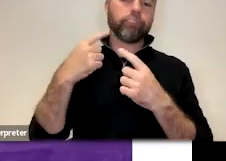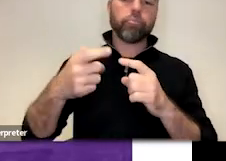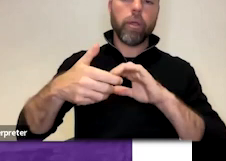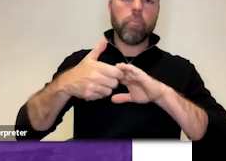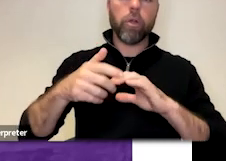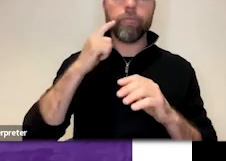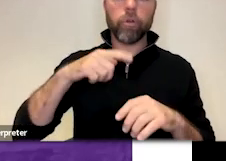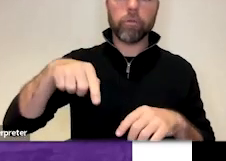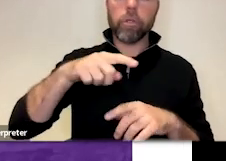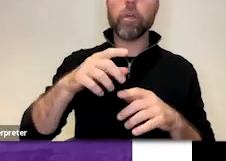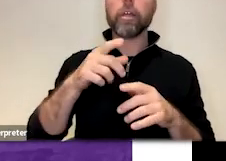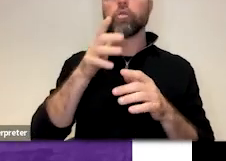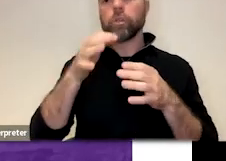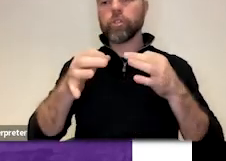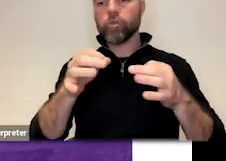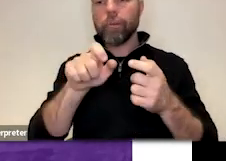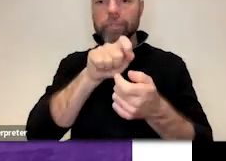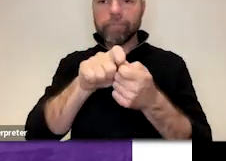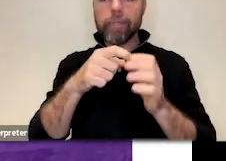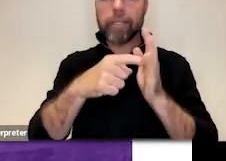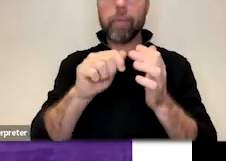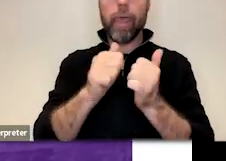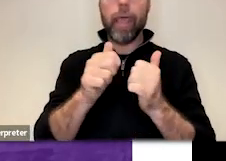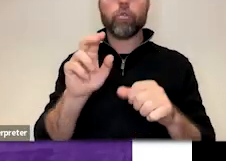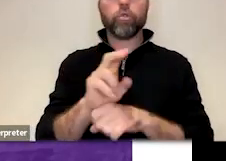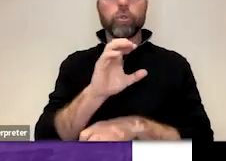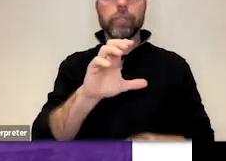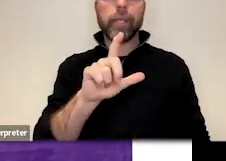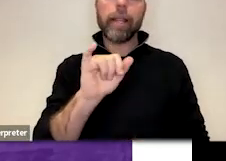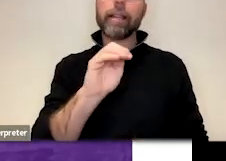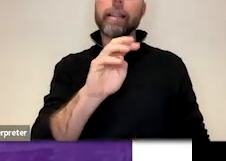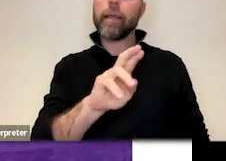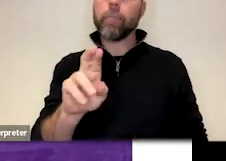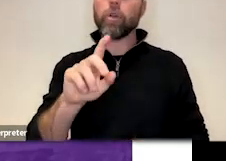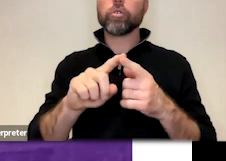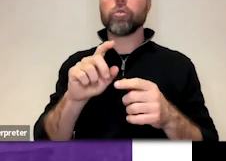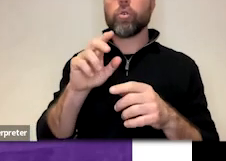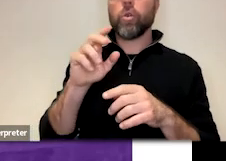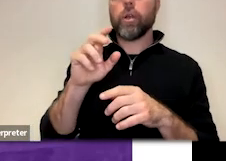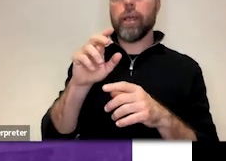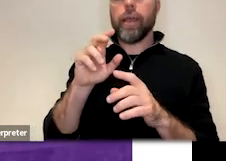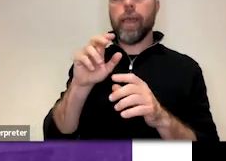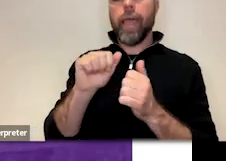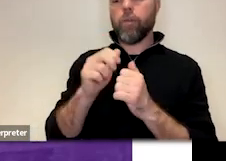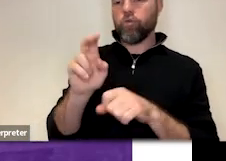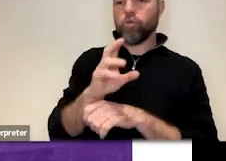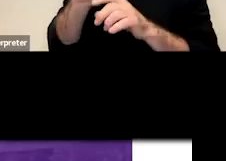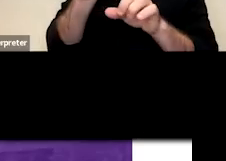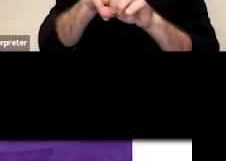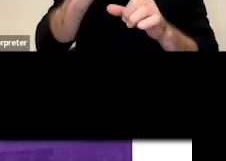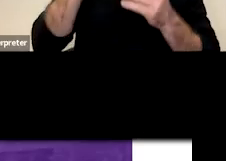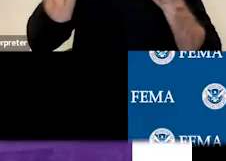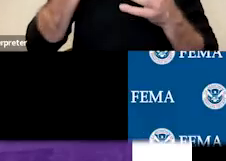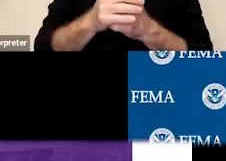well. And she'll describe a specific example of how to use ClimR to find climate insights and apply that information. For now, I'd like to